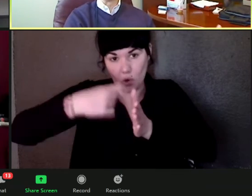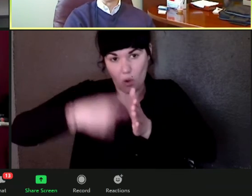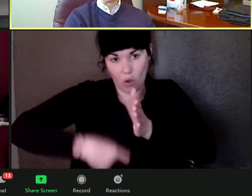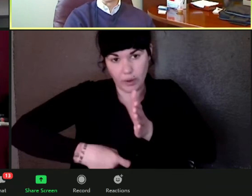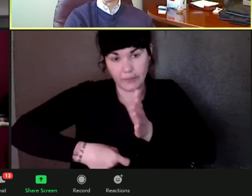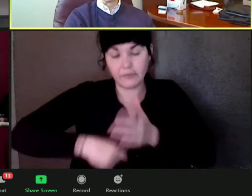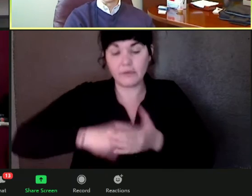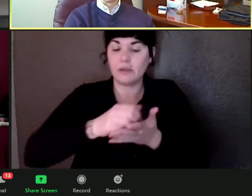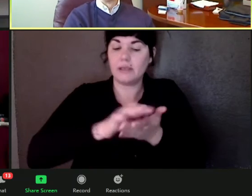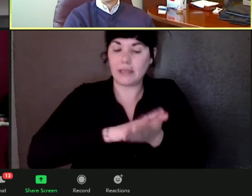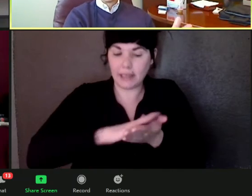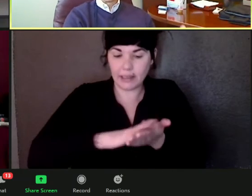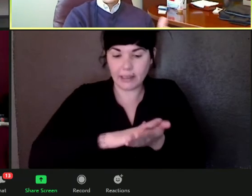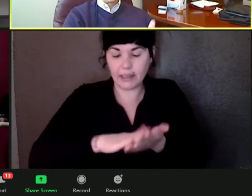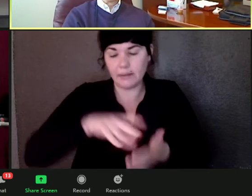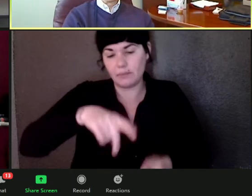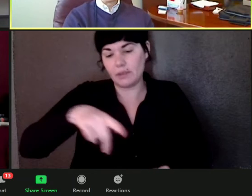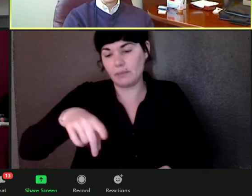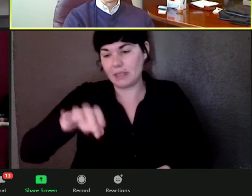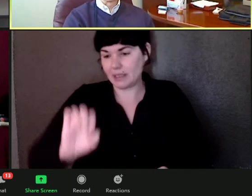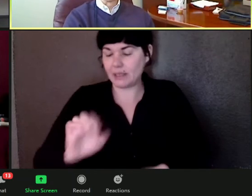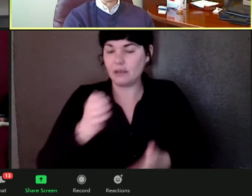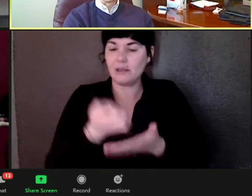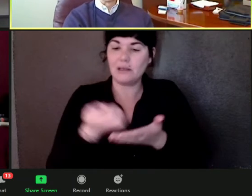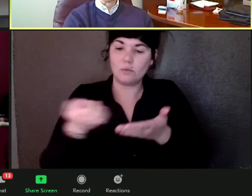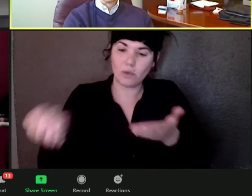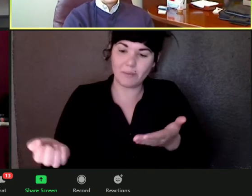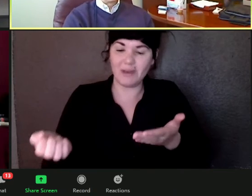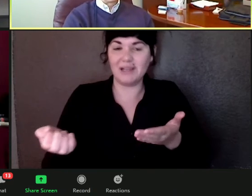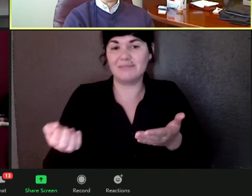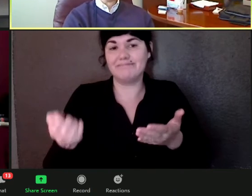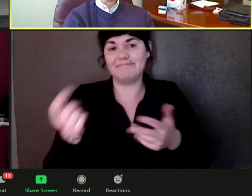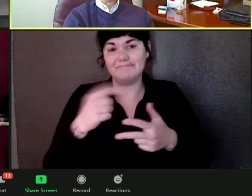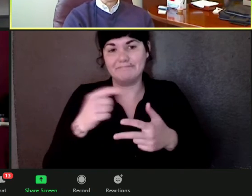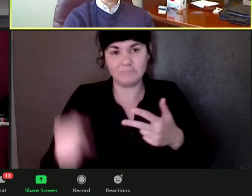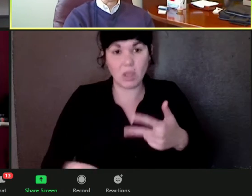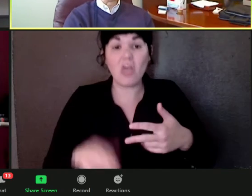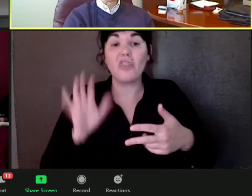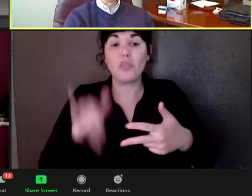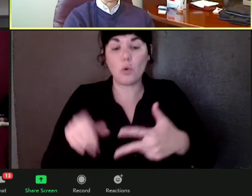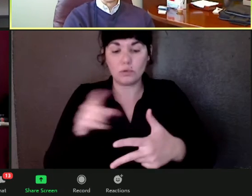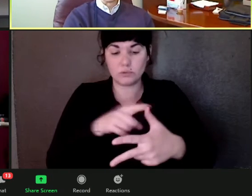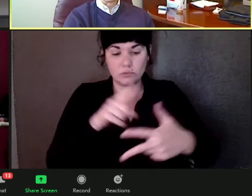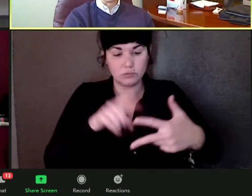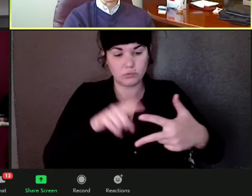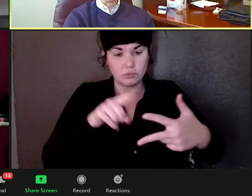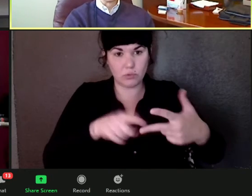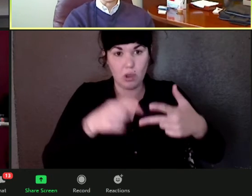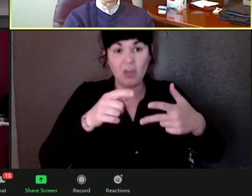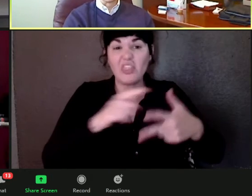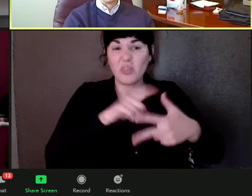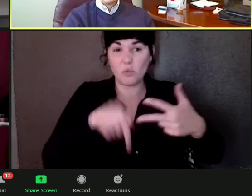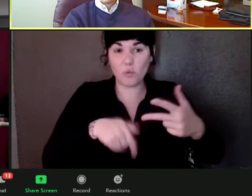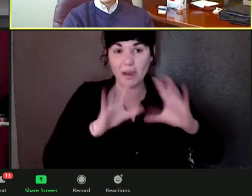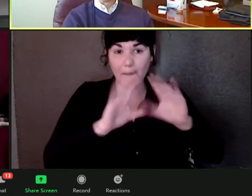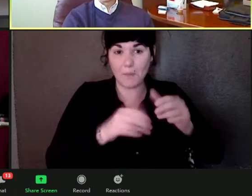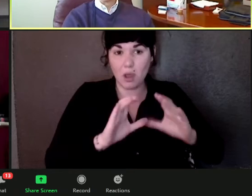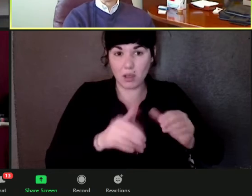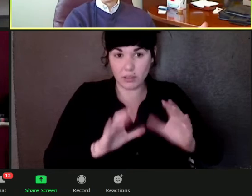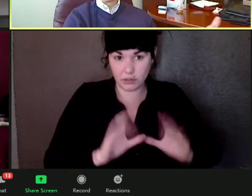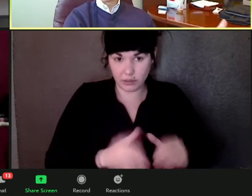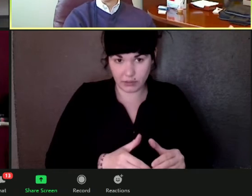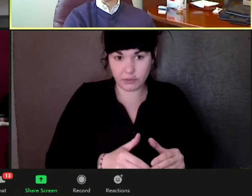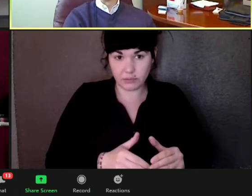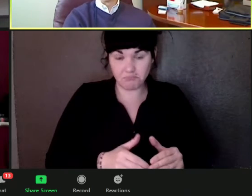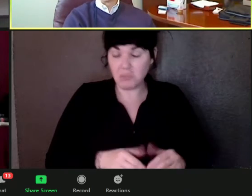et cetera, that are still there. So I would identify those three buckets. And it really varies from school system to school system based